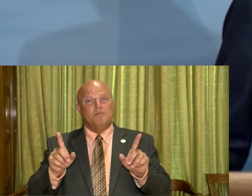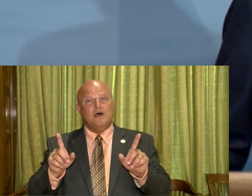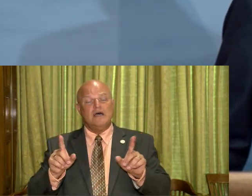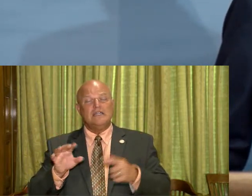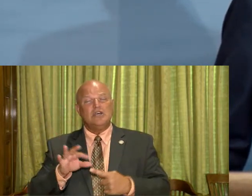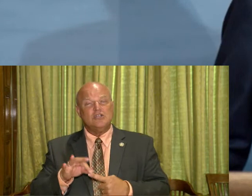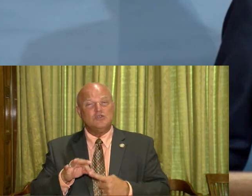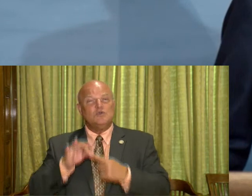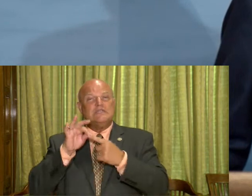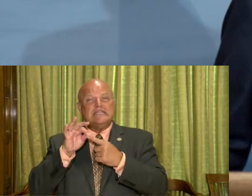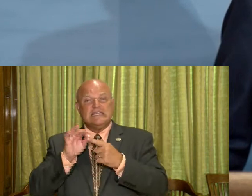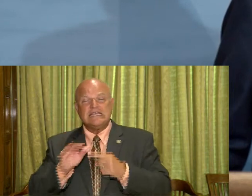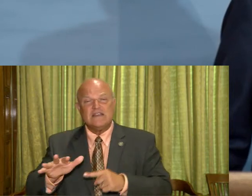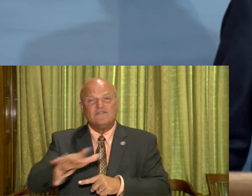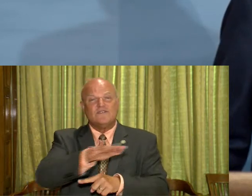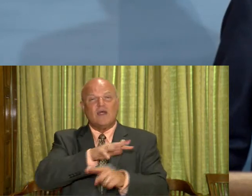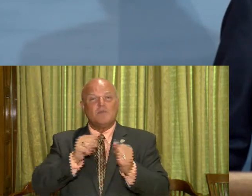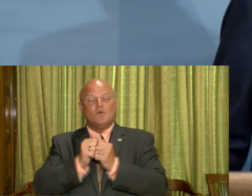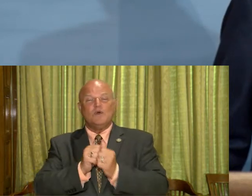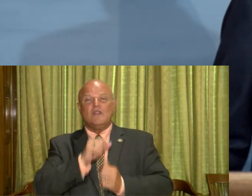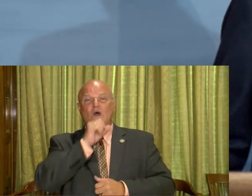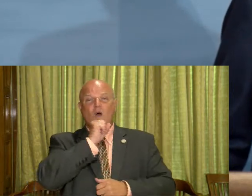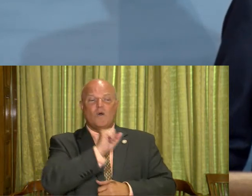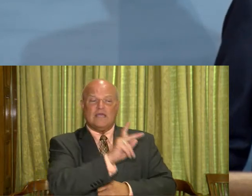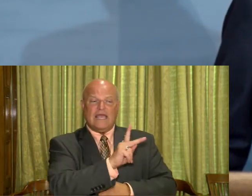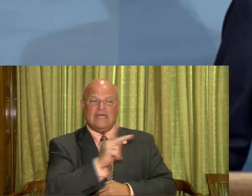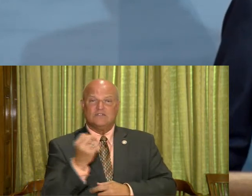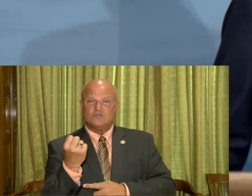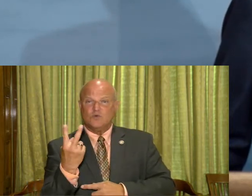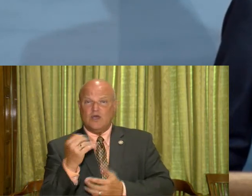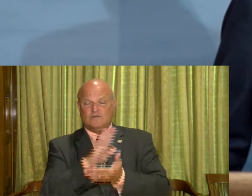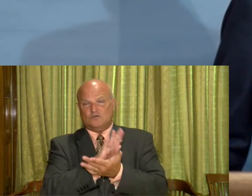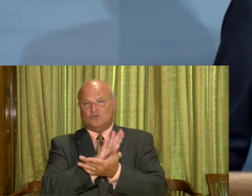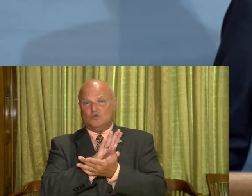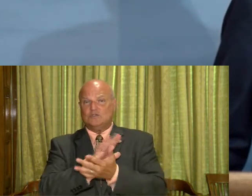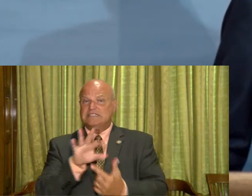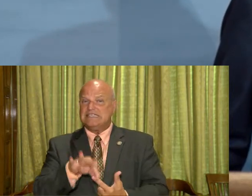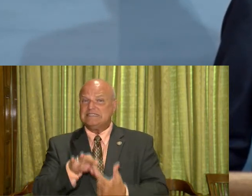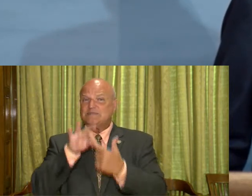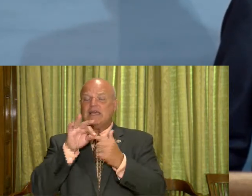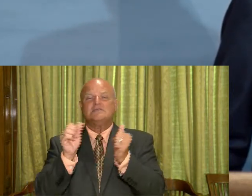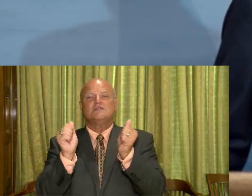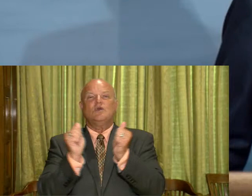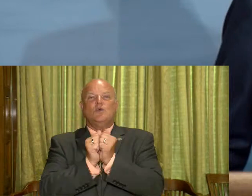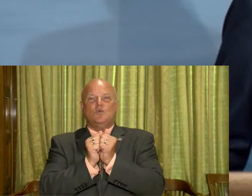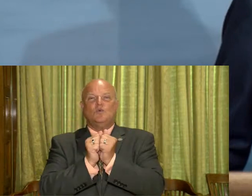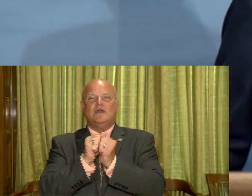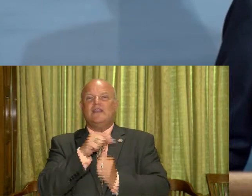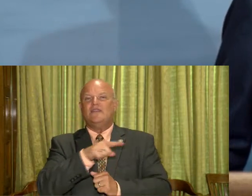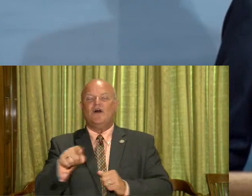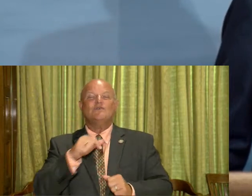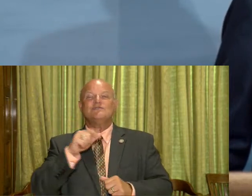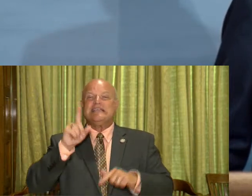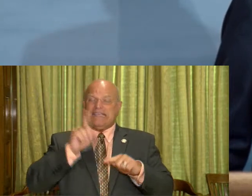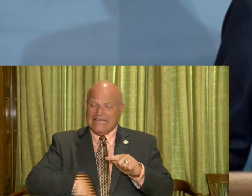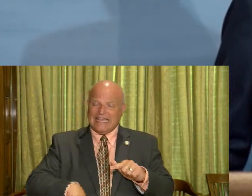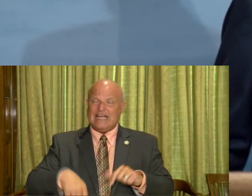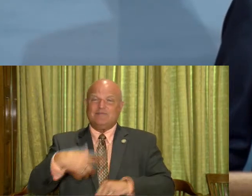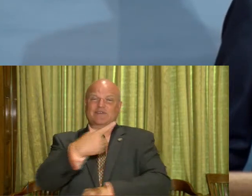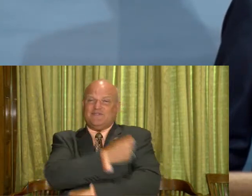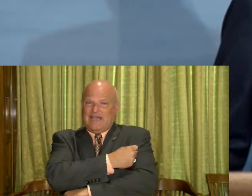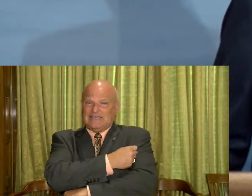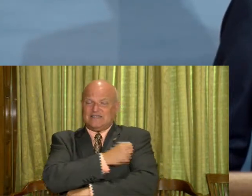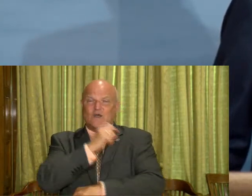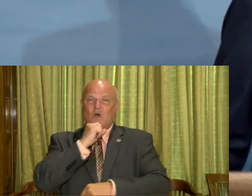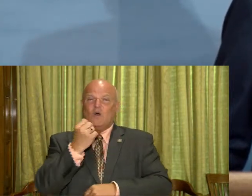there's a unique environment in the K through 12 schools, particularly among those that are not eligible to be